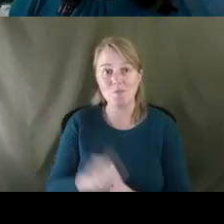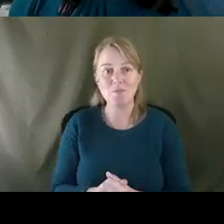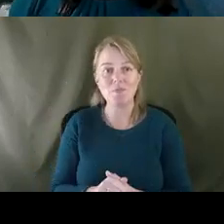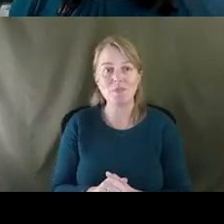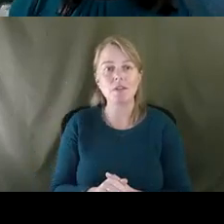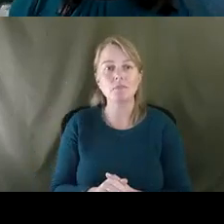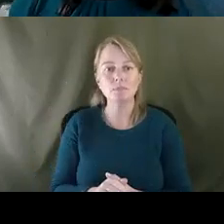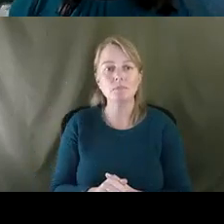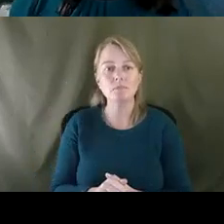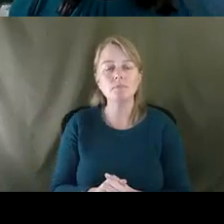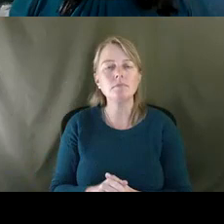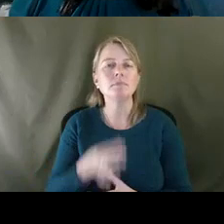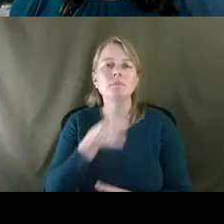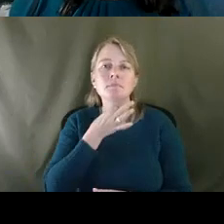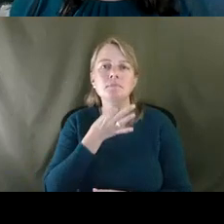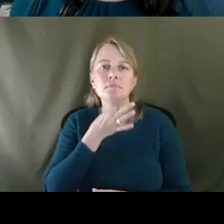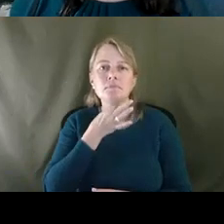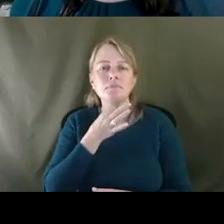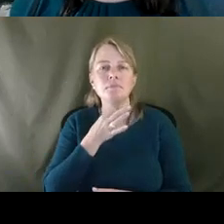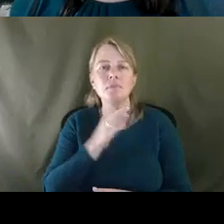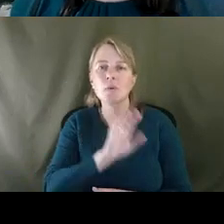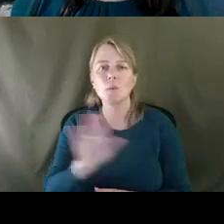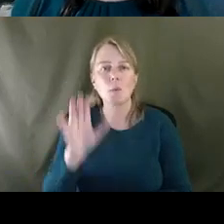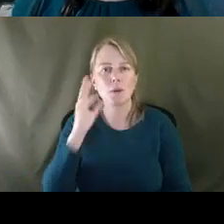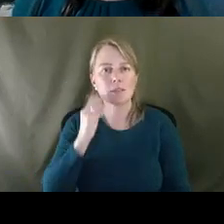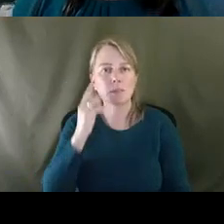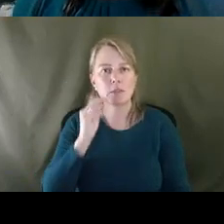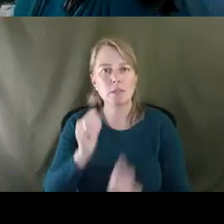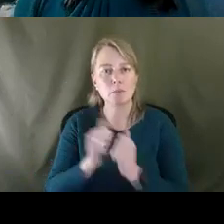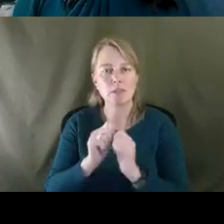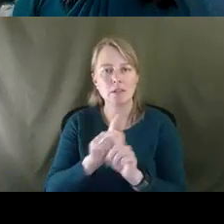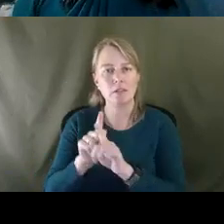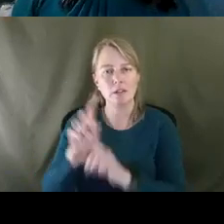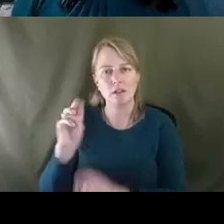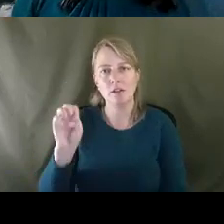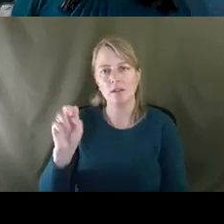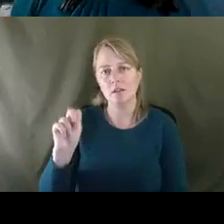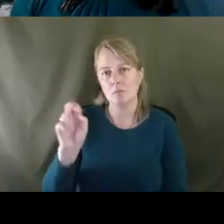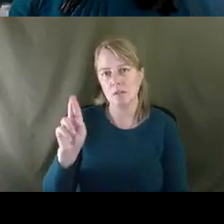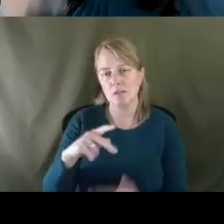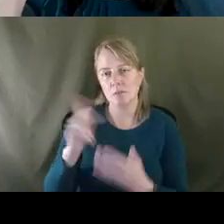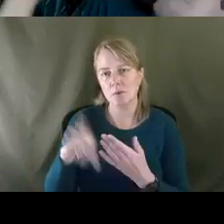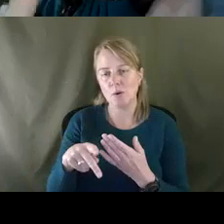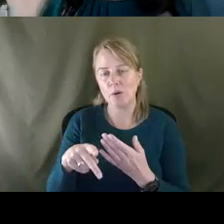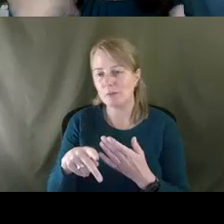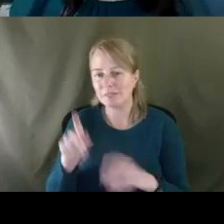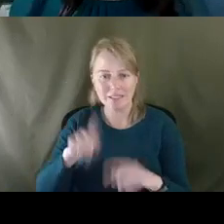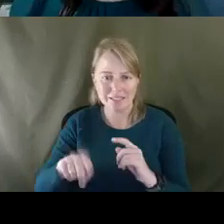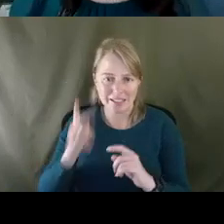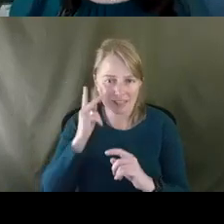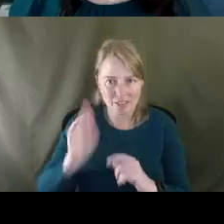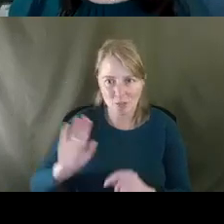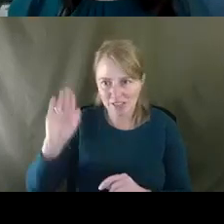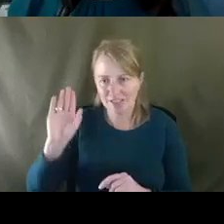Now, I'd love to know your all experience with mentorship programs. And since I can't raise hands, we'll do a